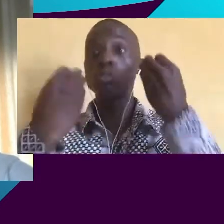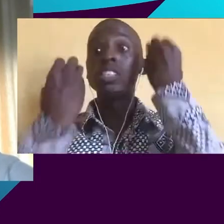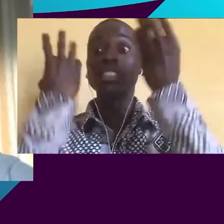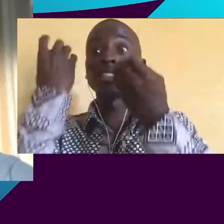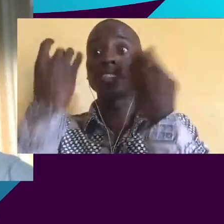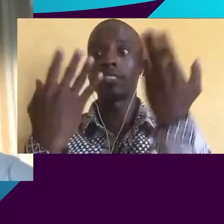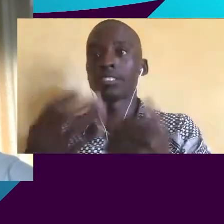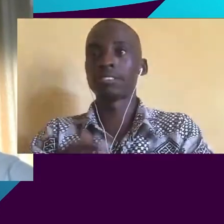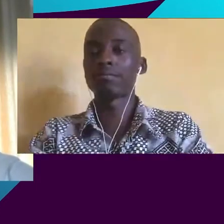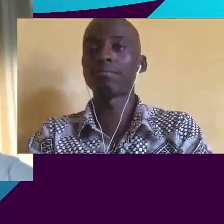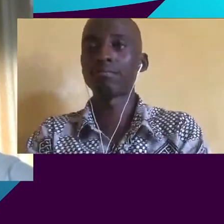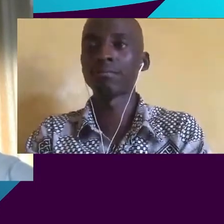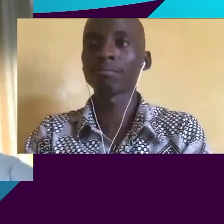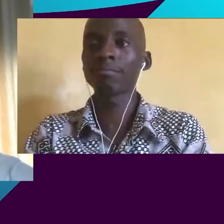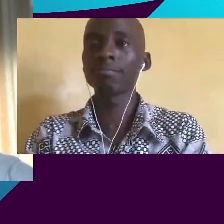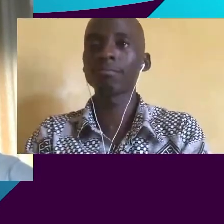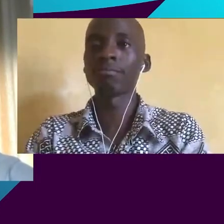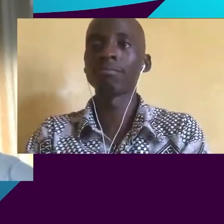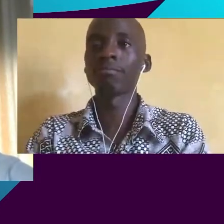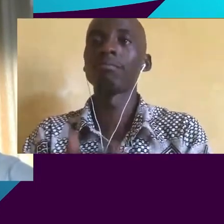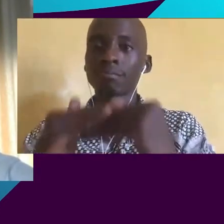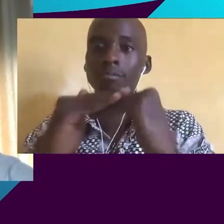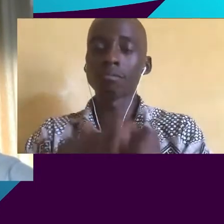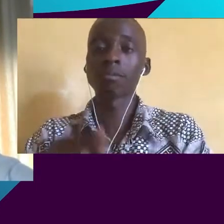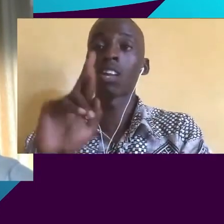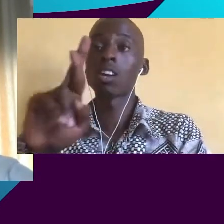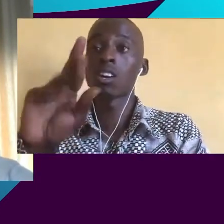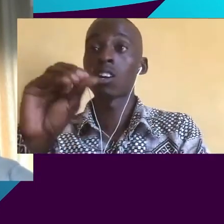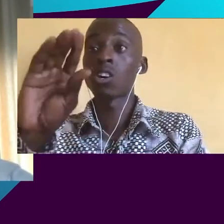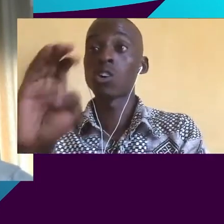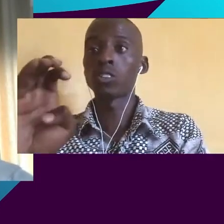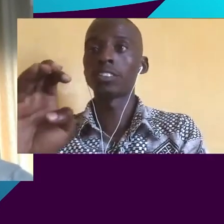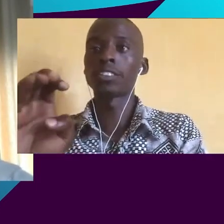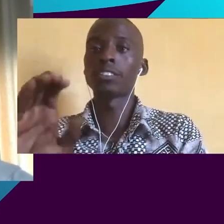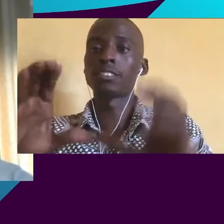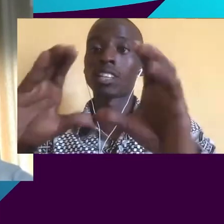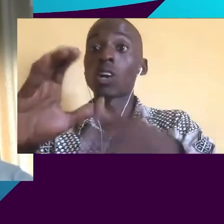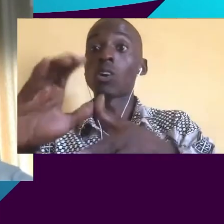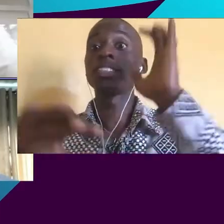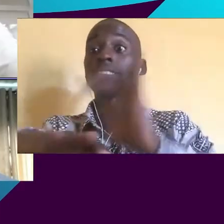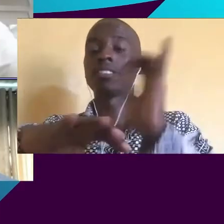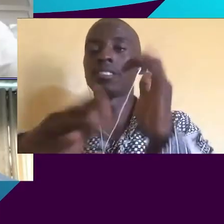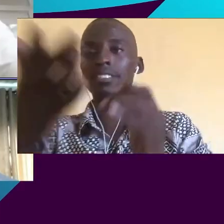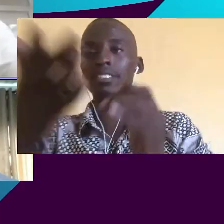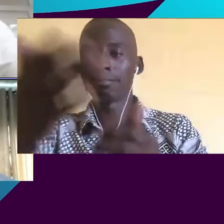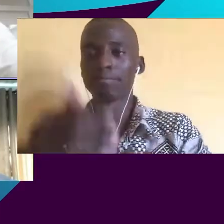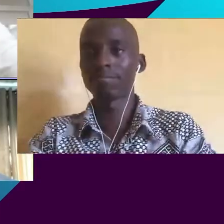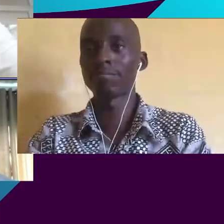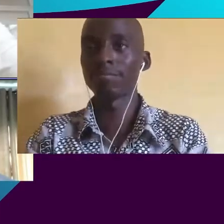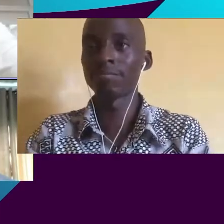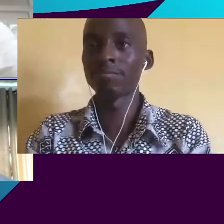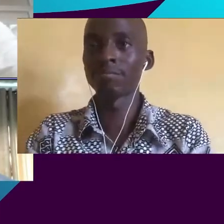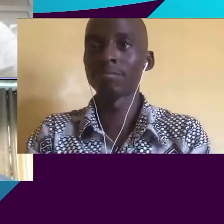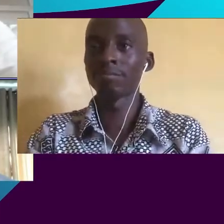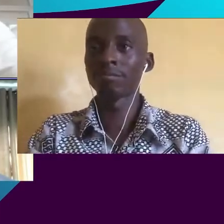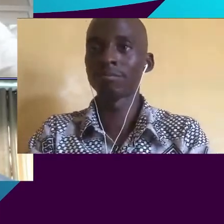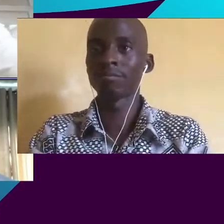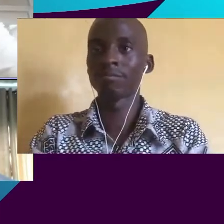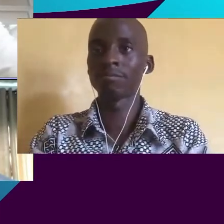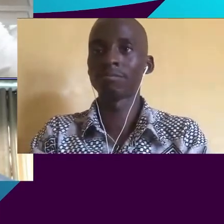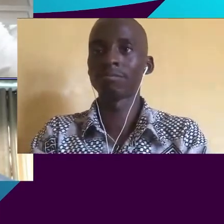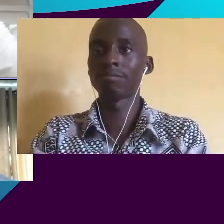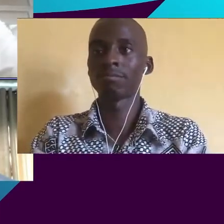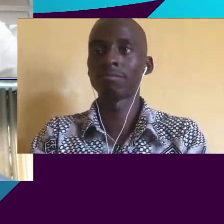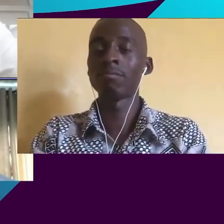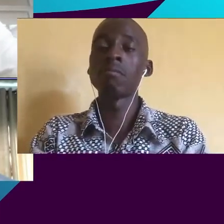Okay. Rosette, culture sensitivities, since you also come with programs from the EU that talk